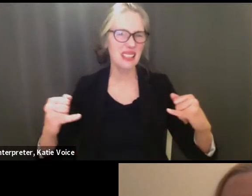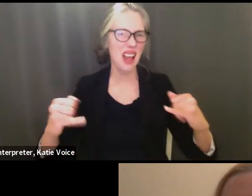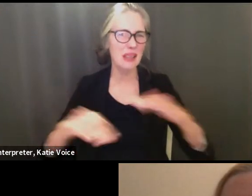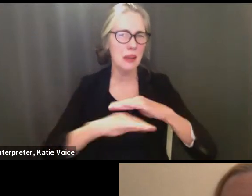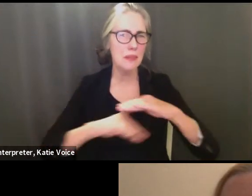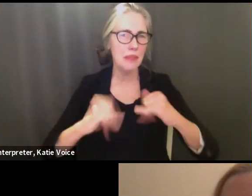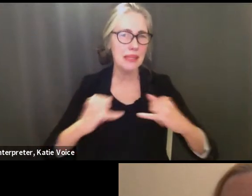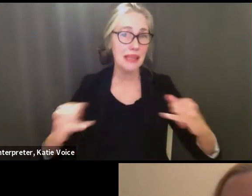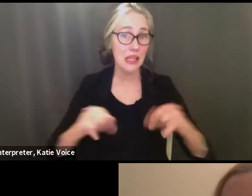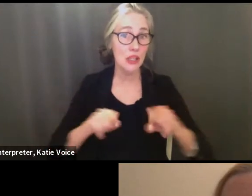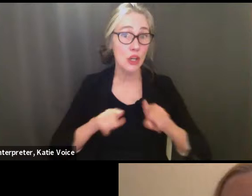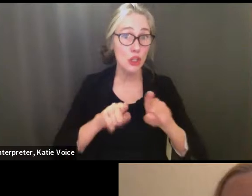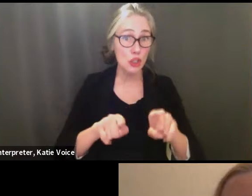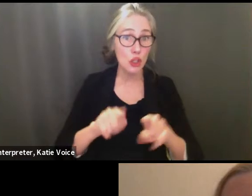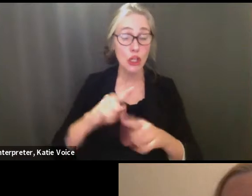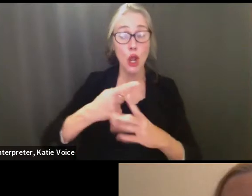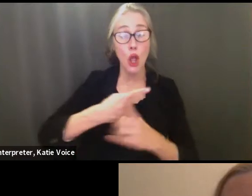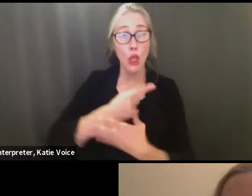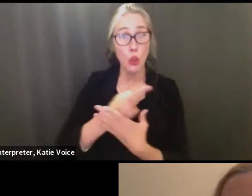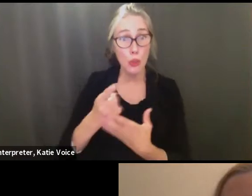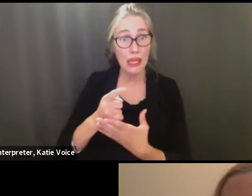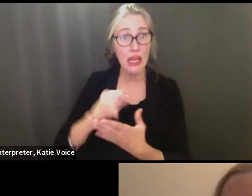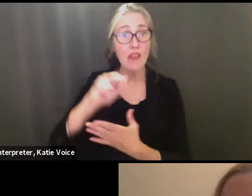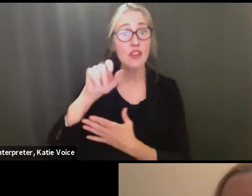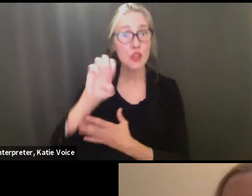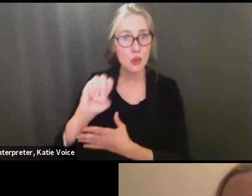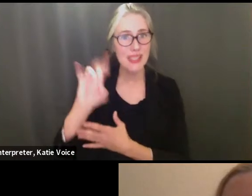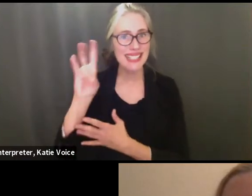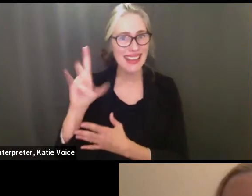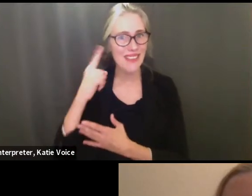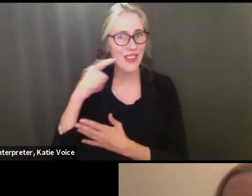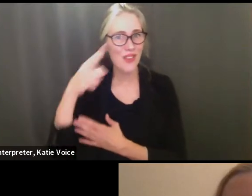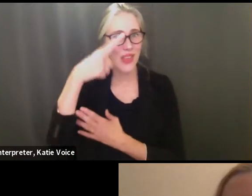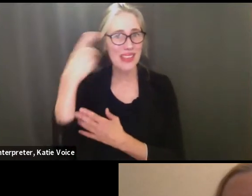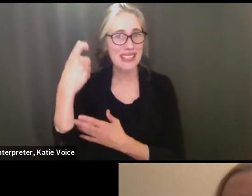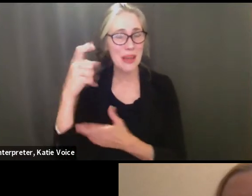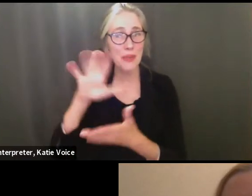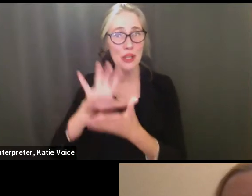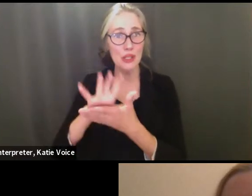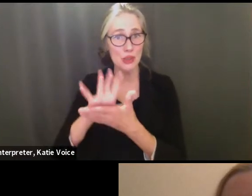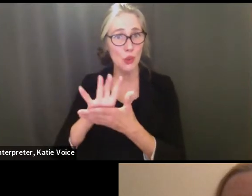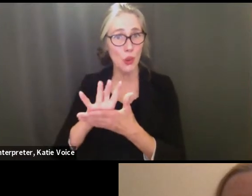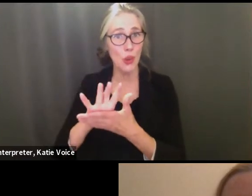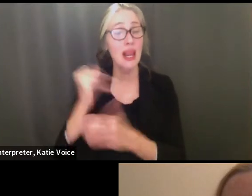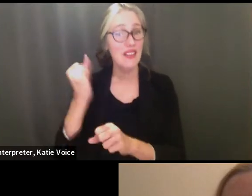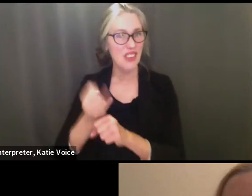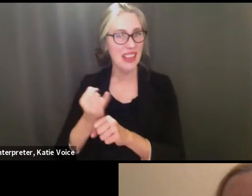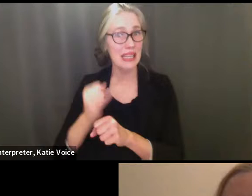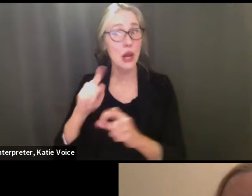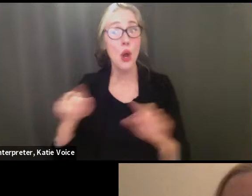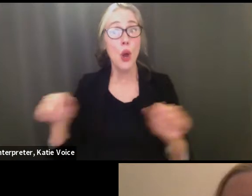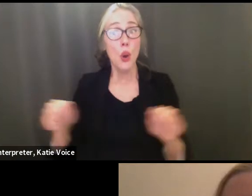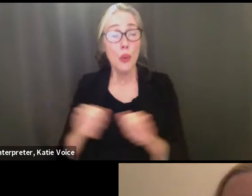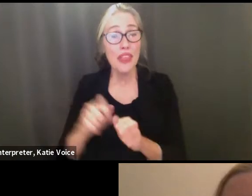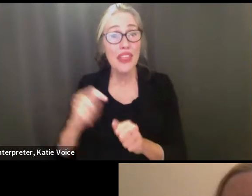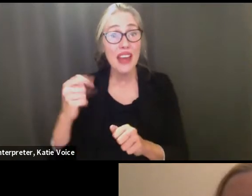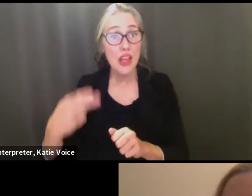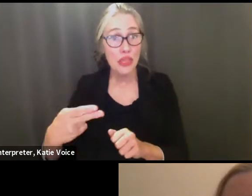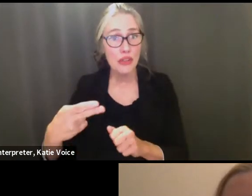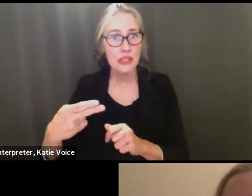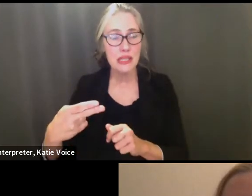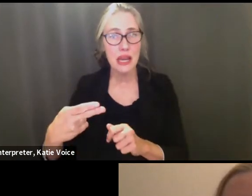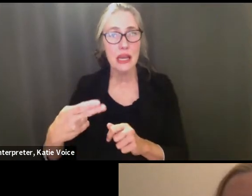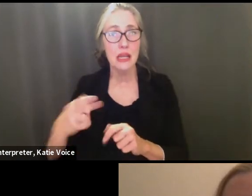week of June 7th at our Summer Certificated Institute with Patrick on that Thursday about assessment in order